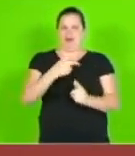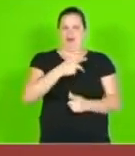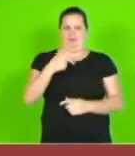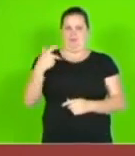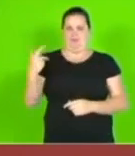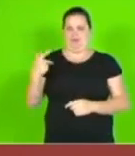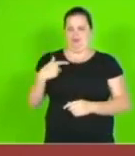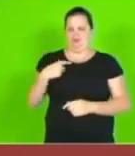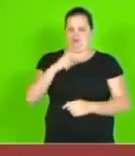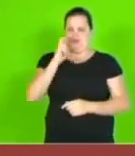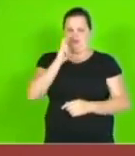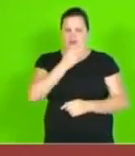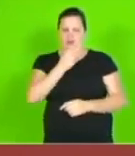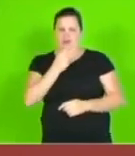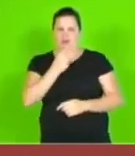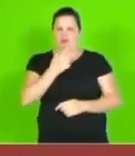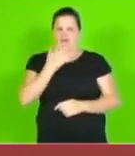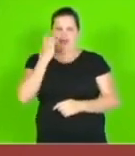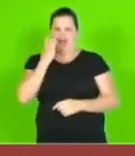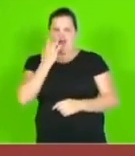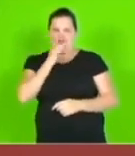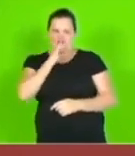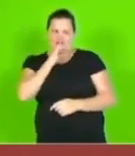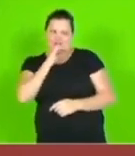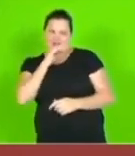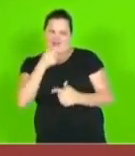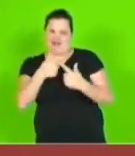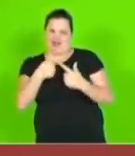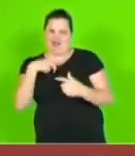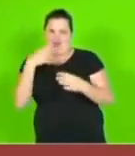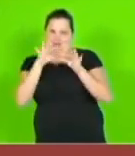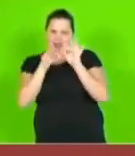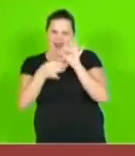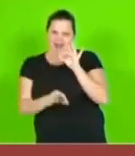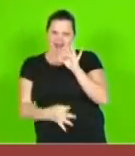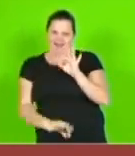but chose not to listen.